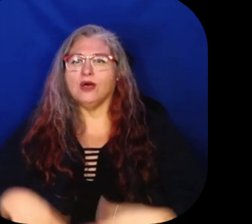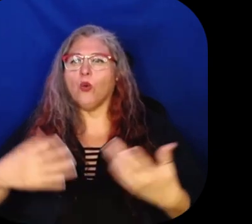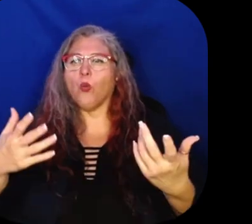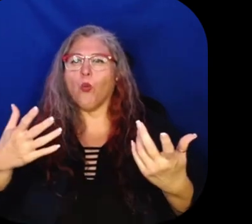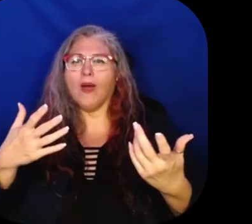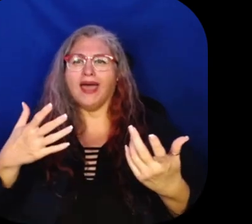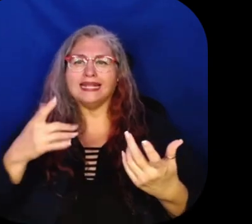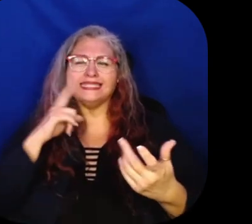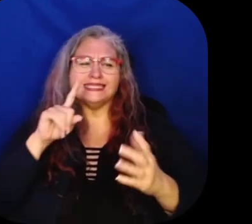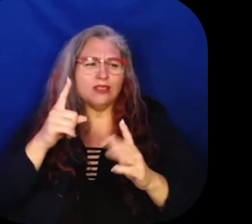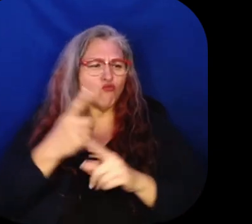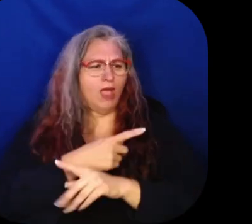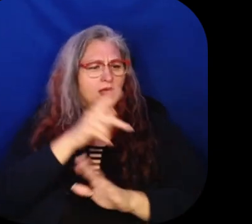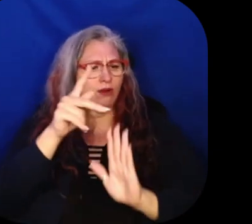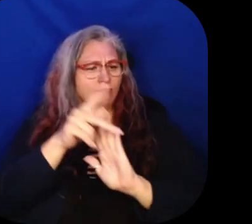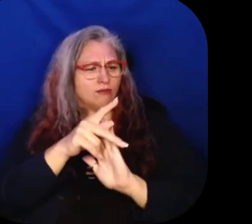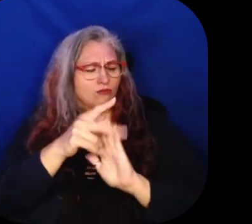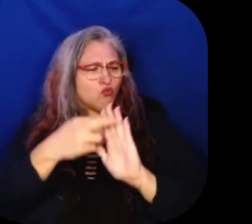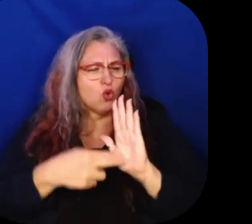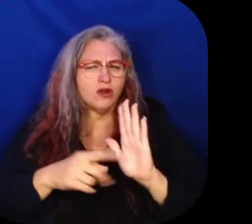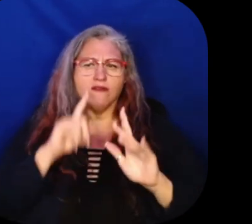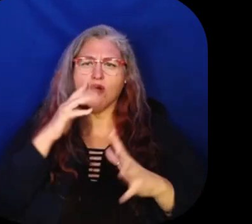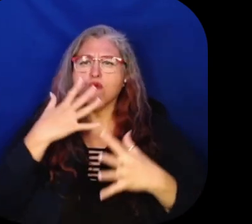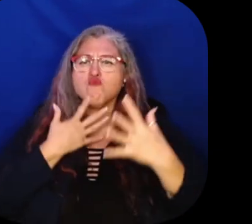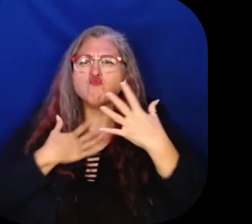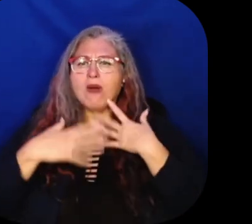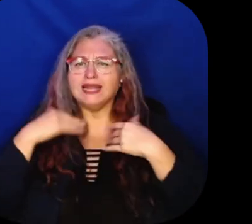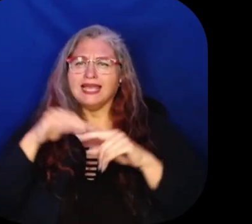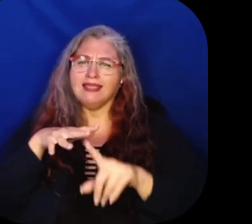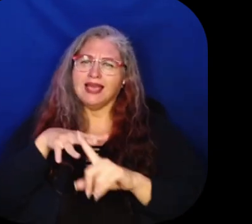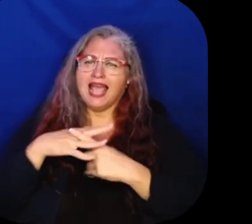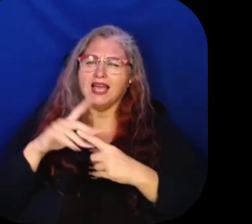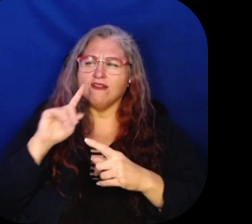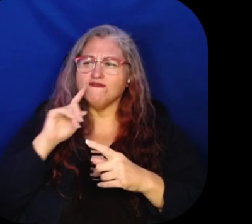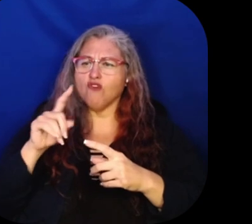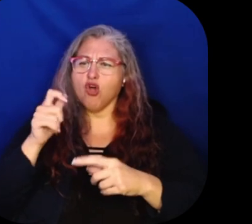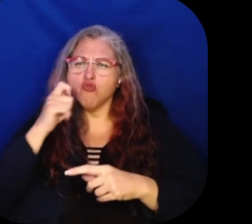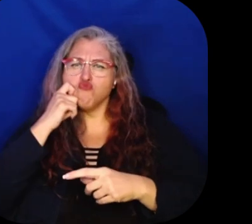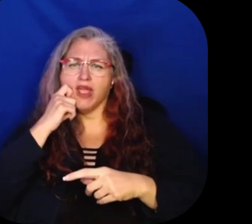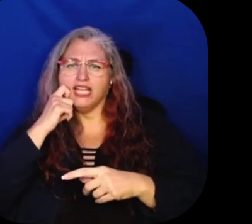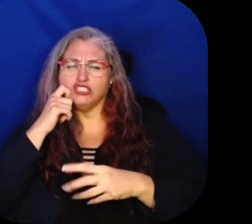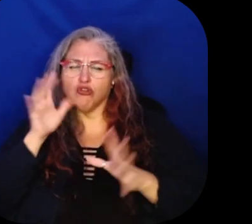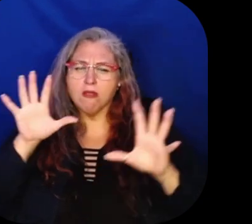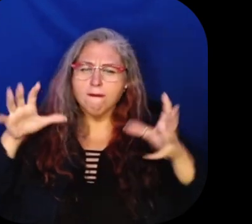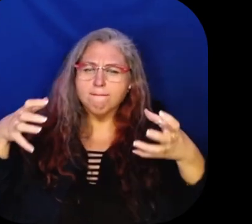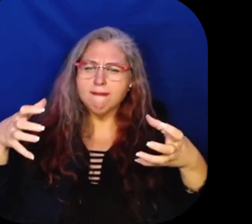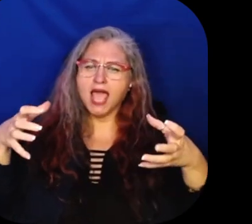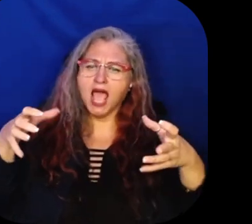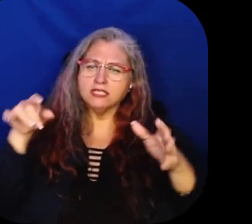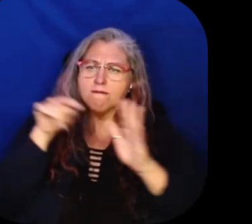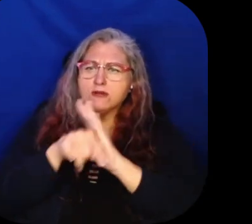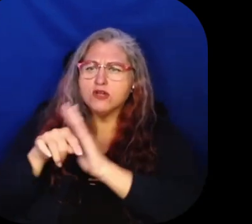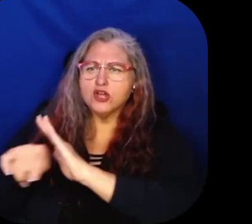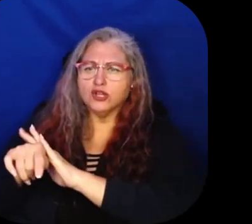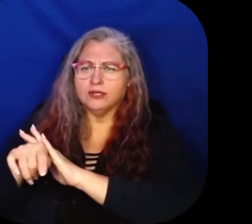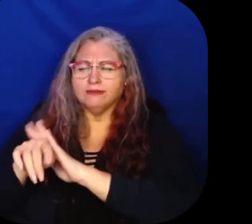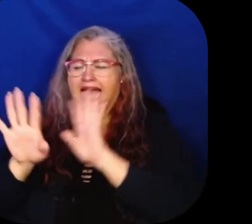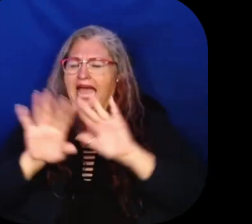for wanting in the context of racial mass murder? Delete that.